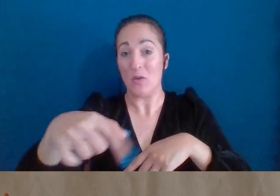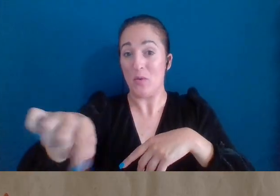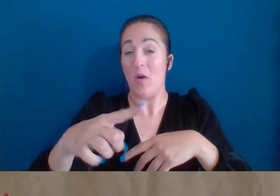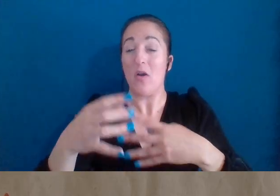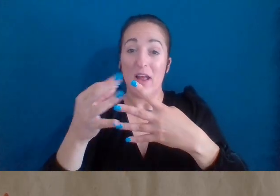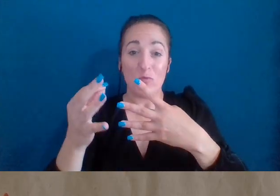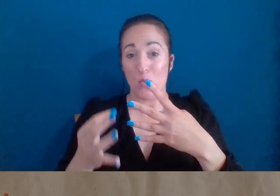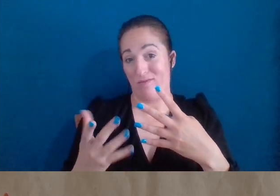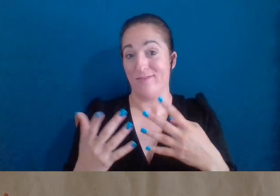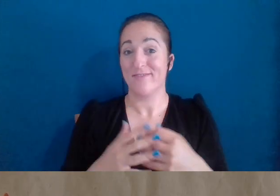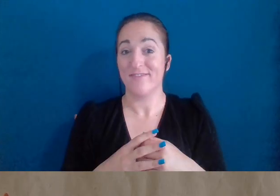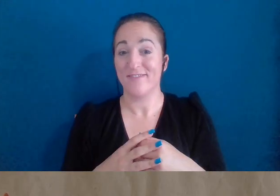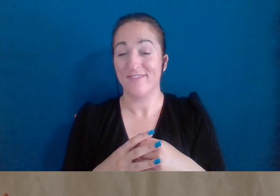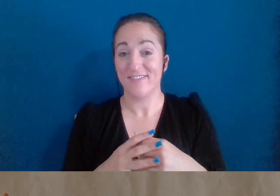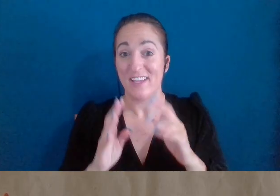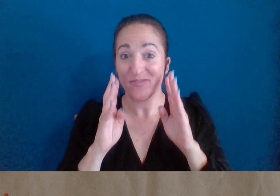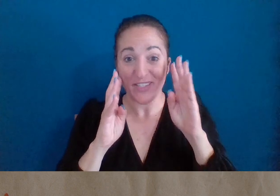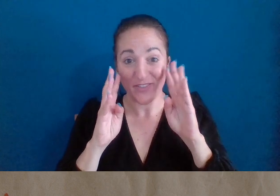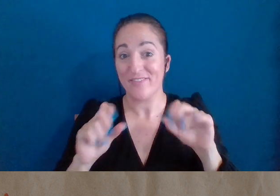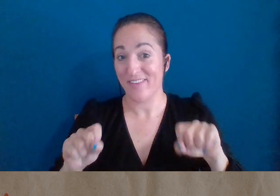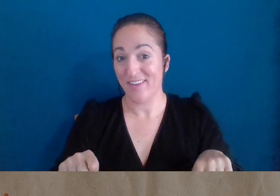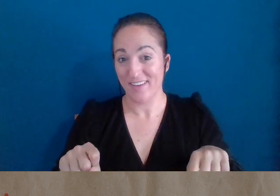a choice in.